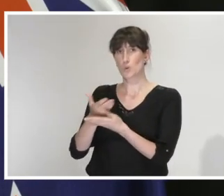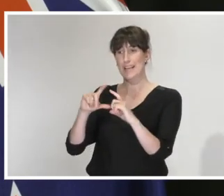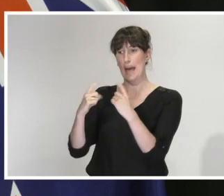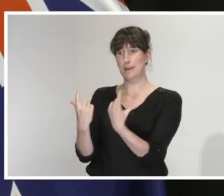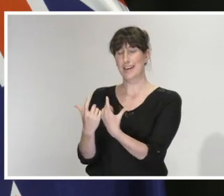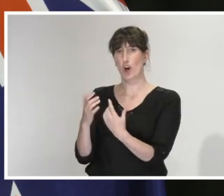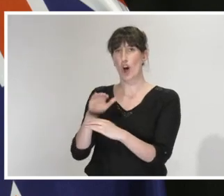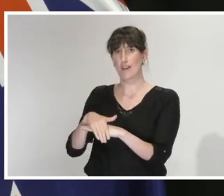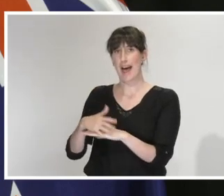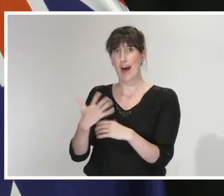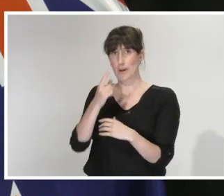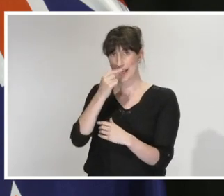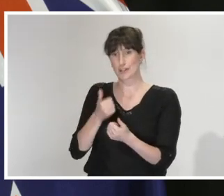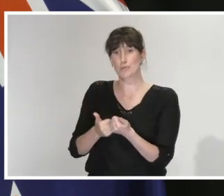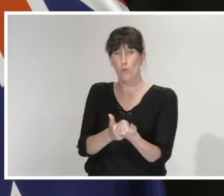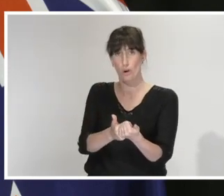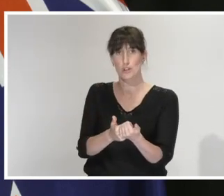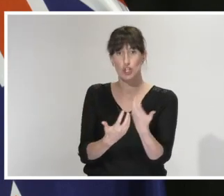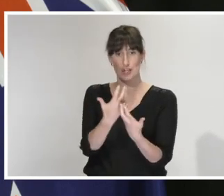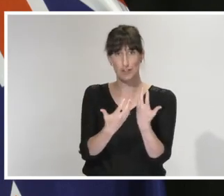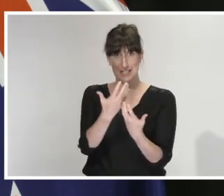students. It won't be at the